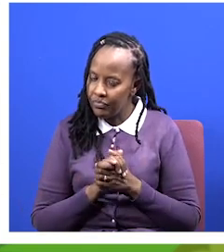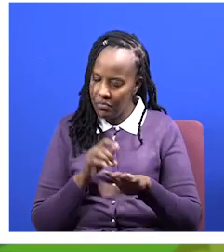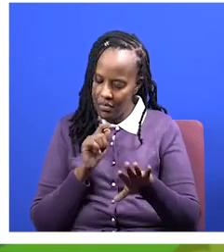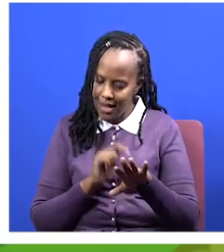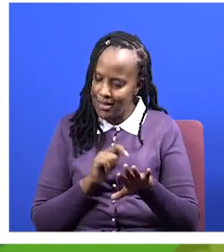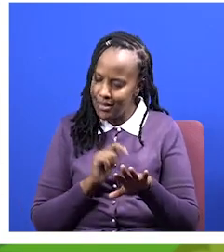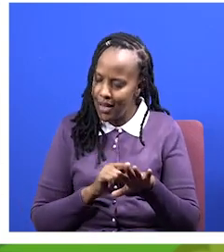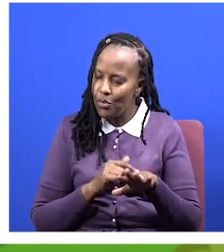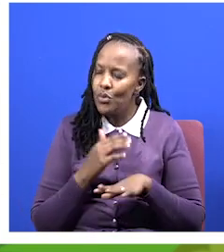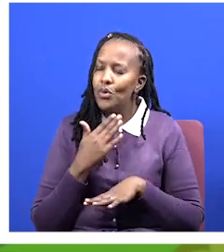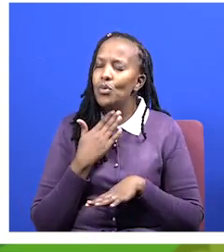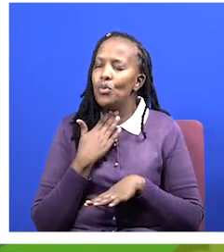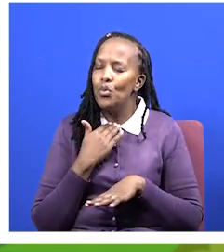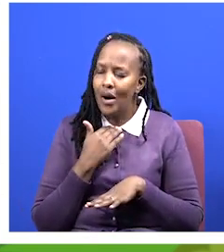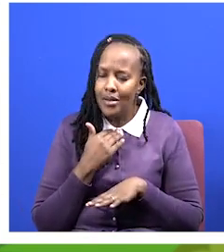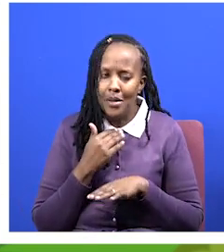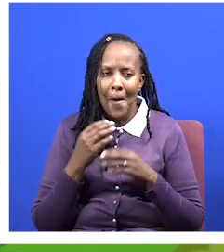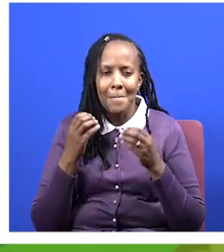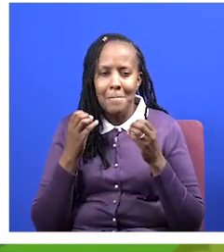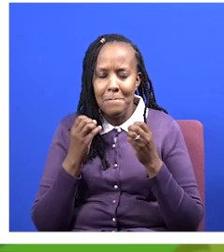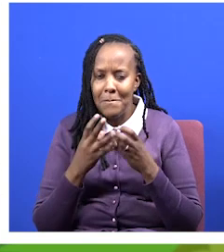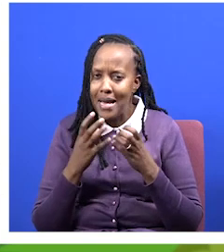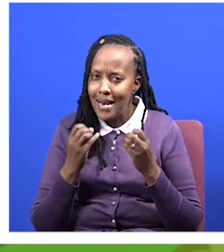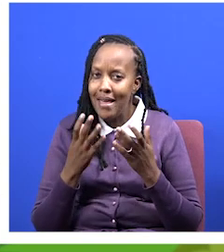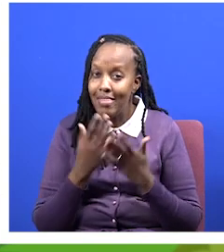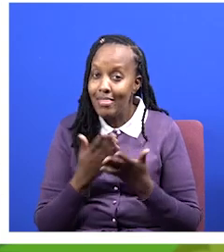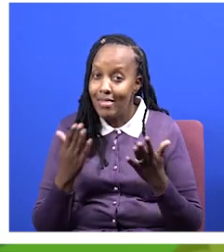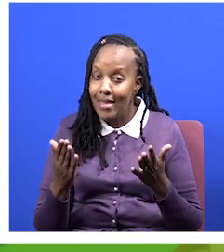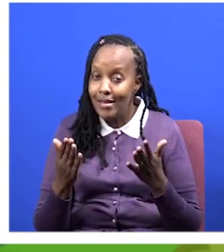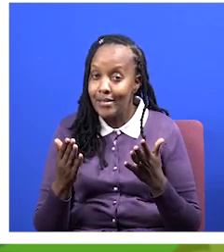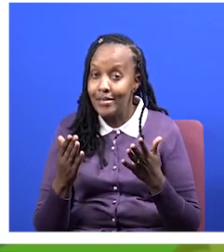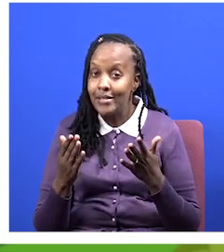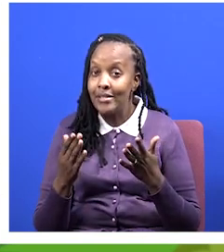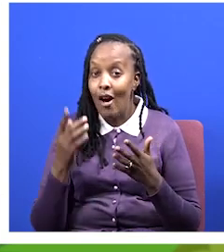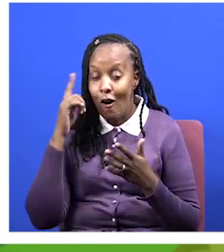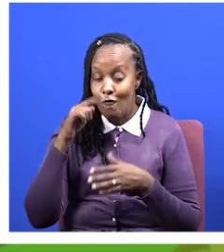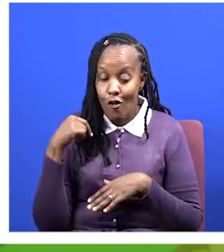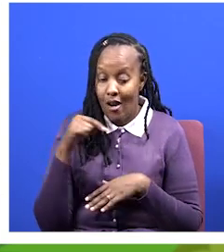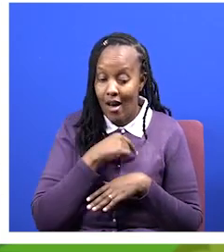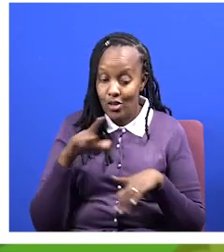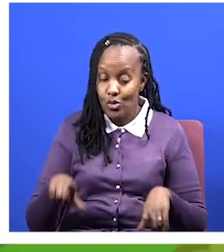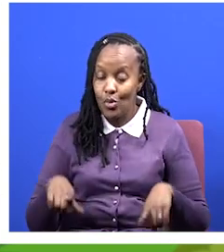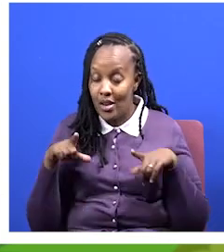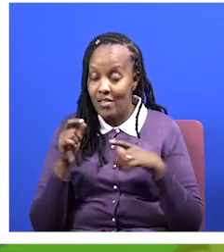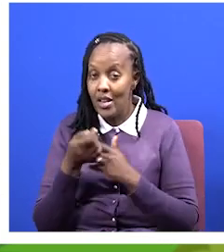when we want very much to live in God's ways,